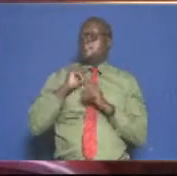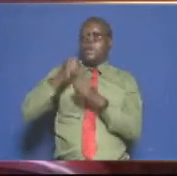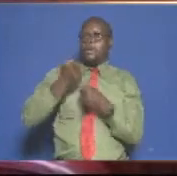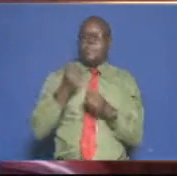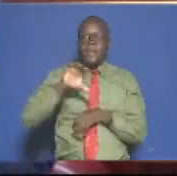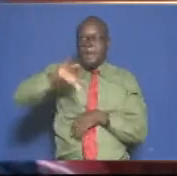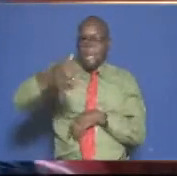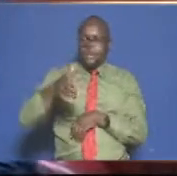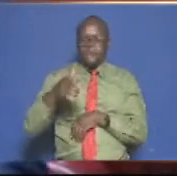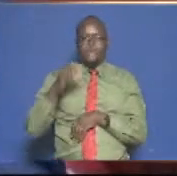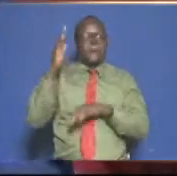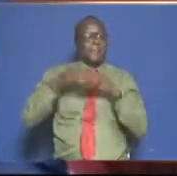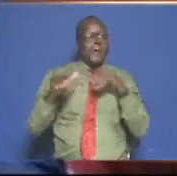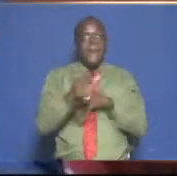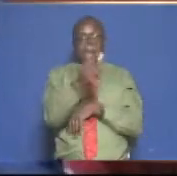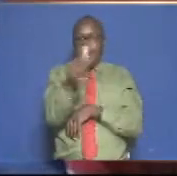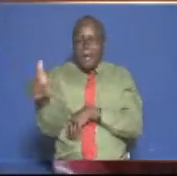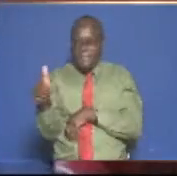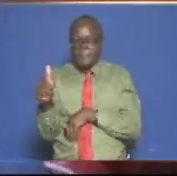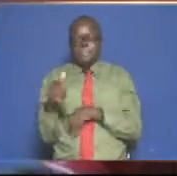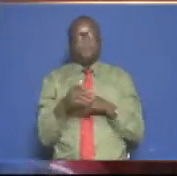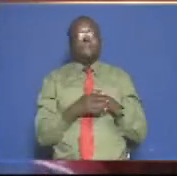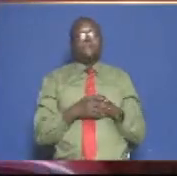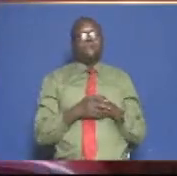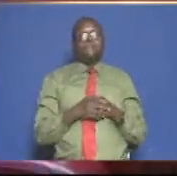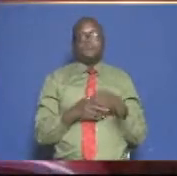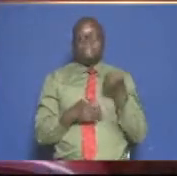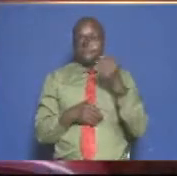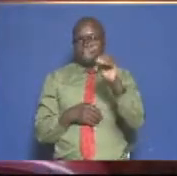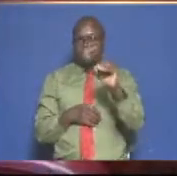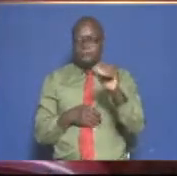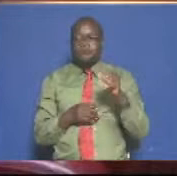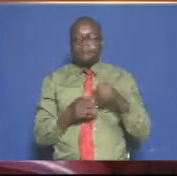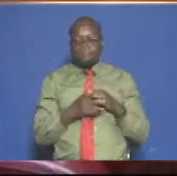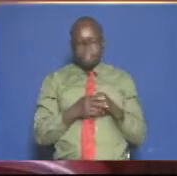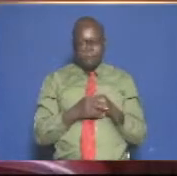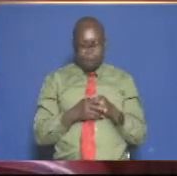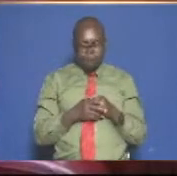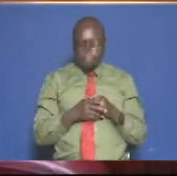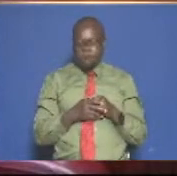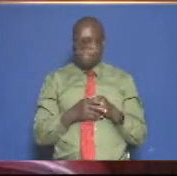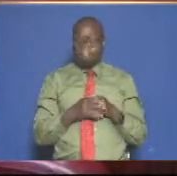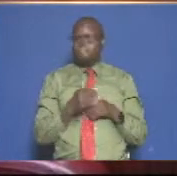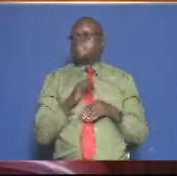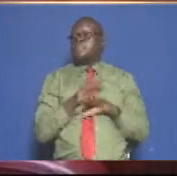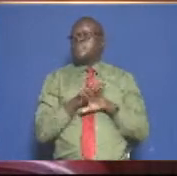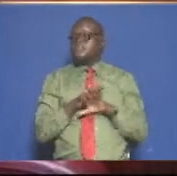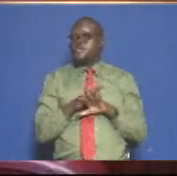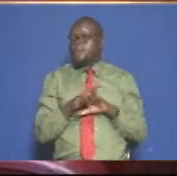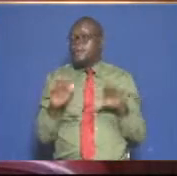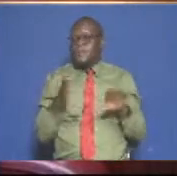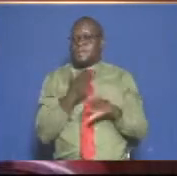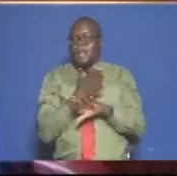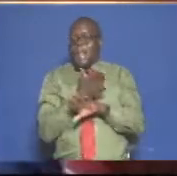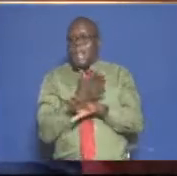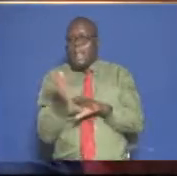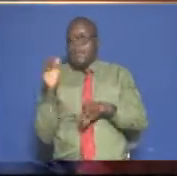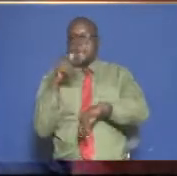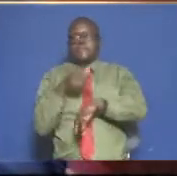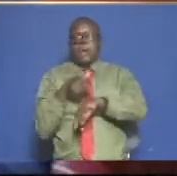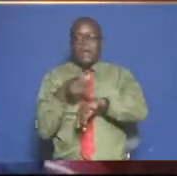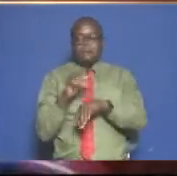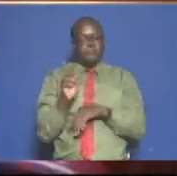than any other constituency in the Republic of Kenya. So, Mr. Speaker, I don't want to take all the time for my